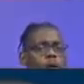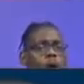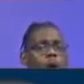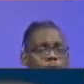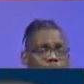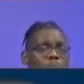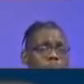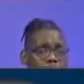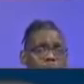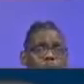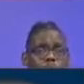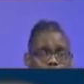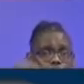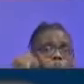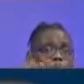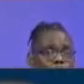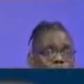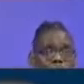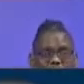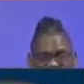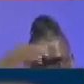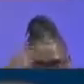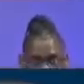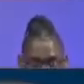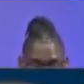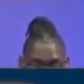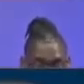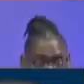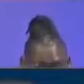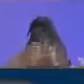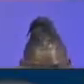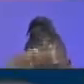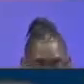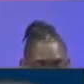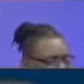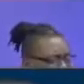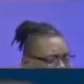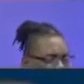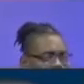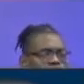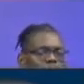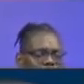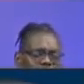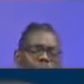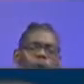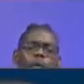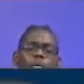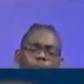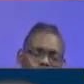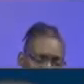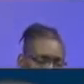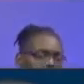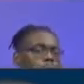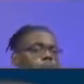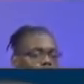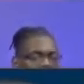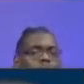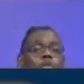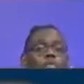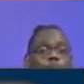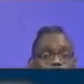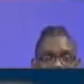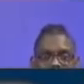a snap decision. Today, the CMO demonstrated something which was extremely important. You see that curve